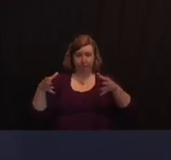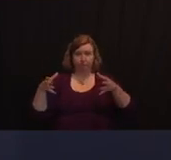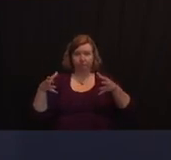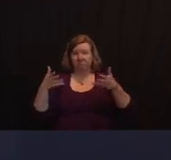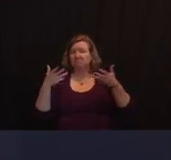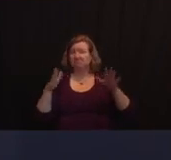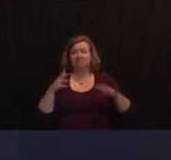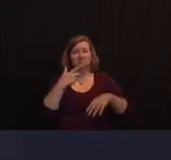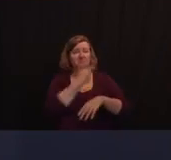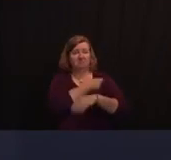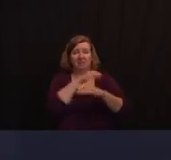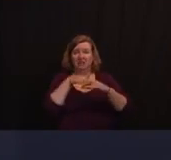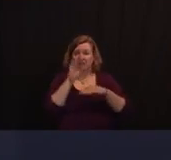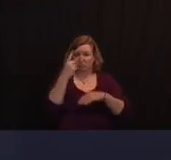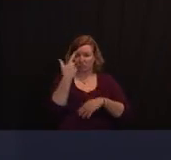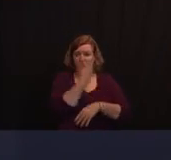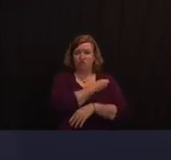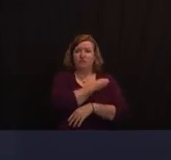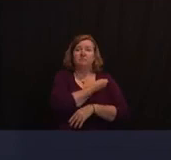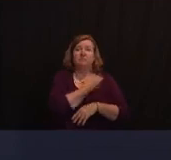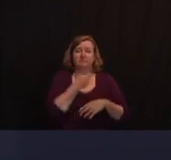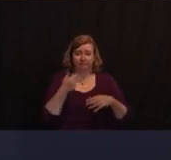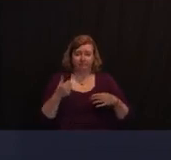at least 1 dose.